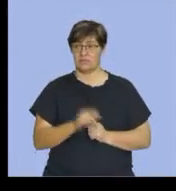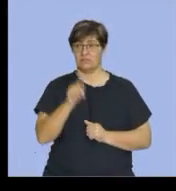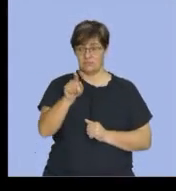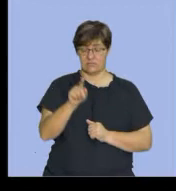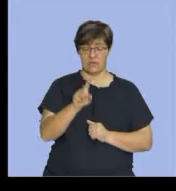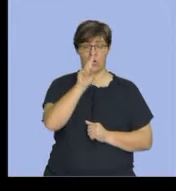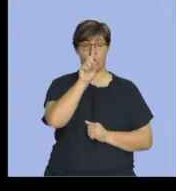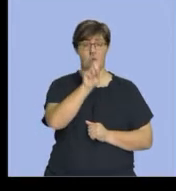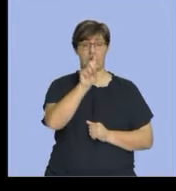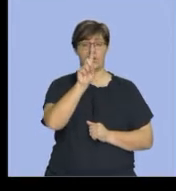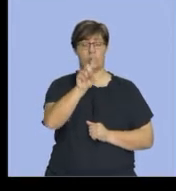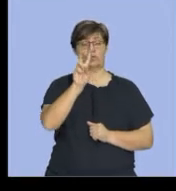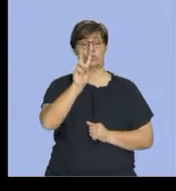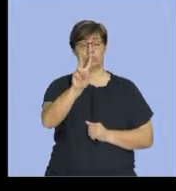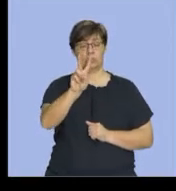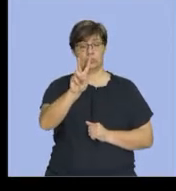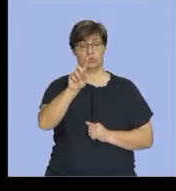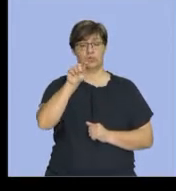And we get